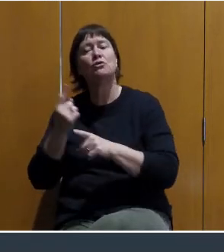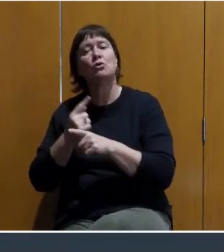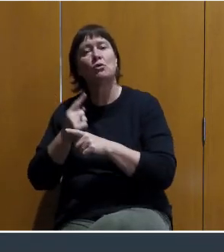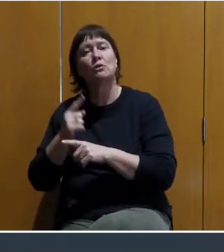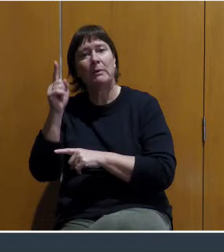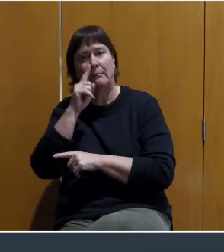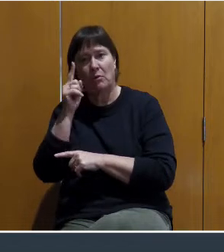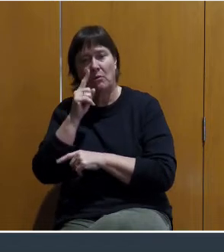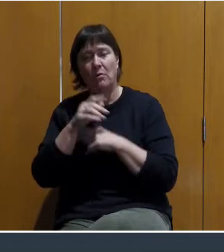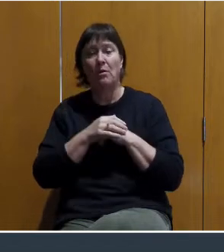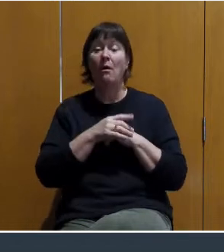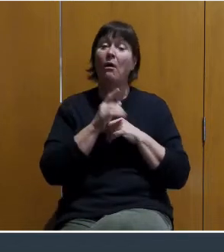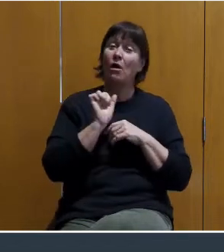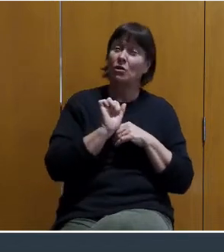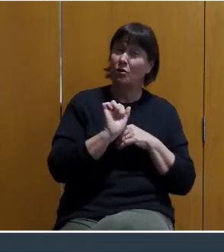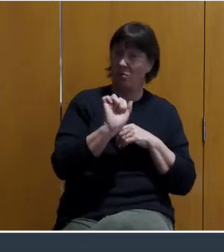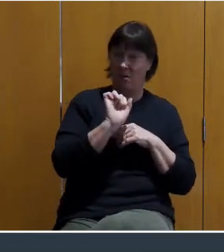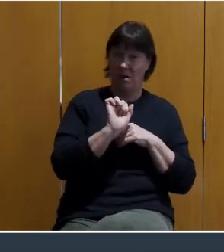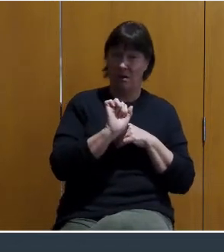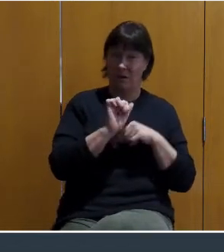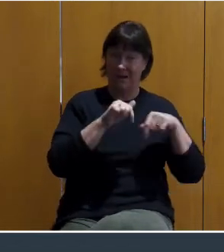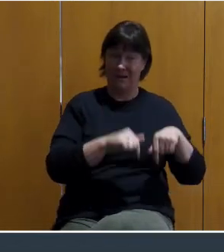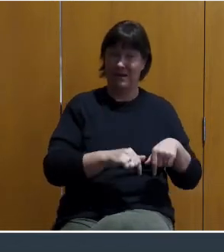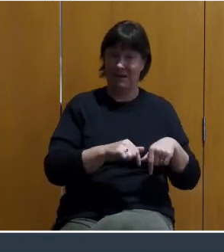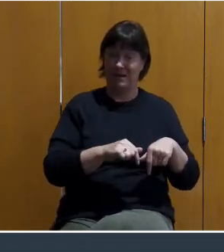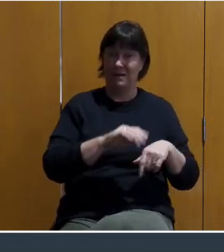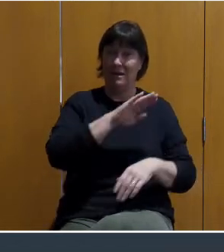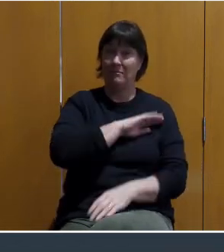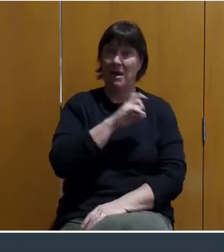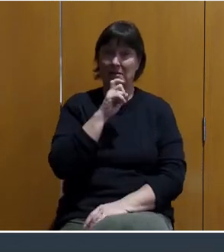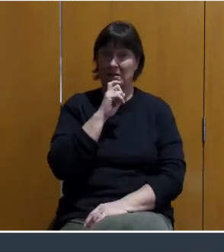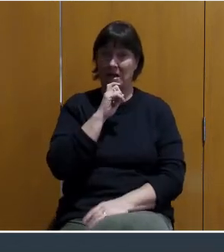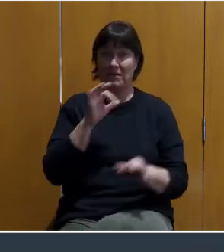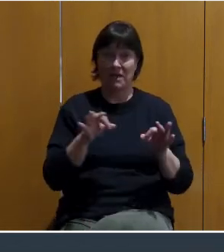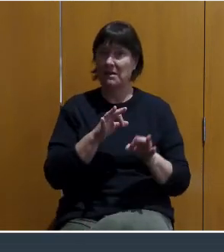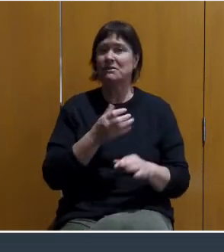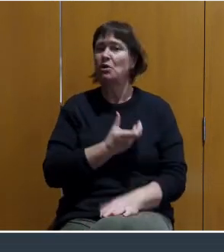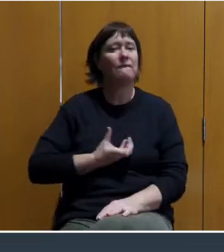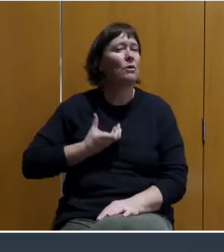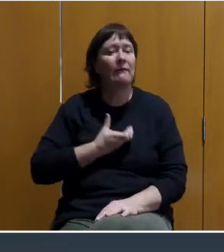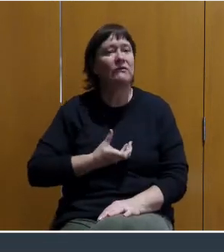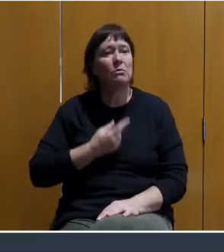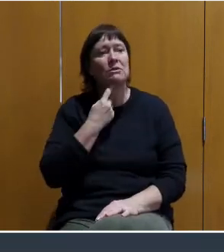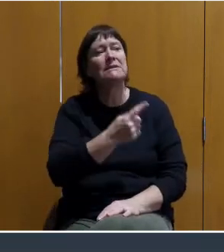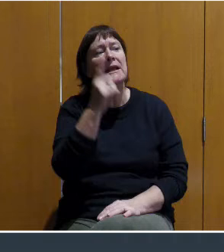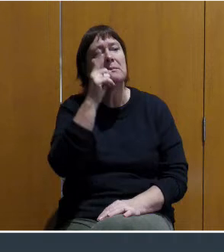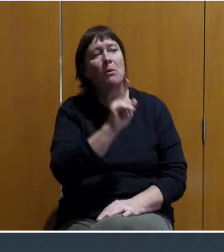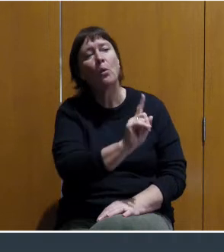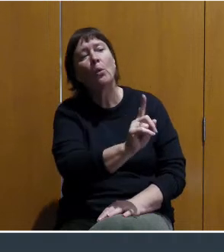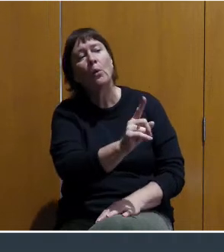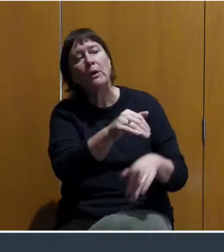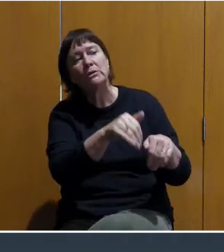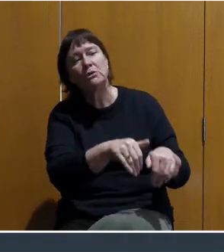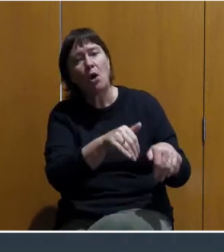I'm finding that your park staff, your gardeners, they won't go near anything like that. They don't feel comfortable. They are officers of